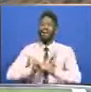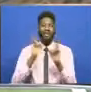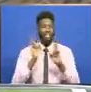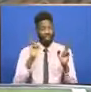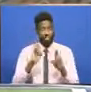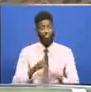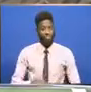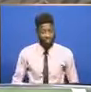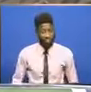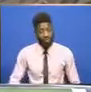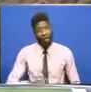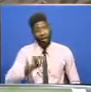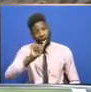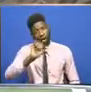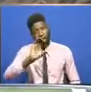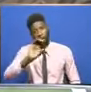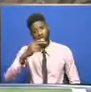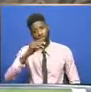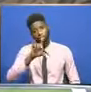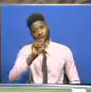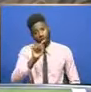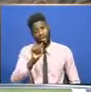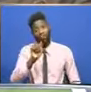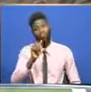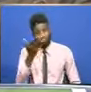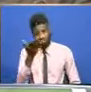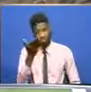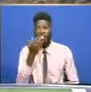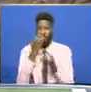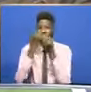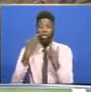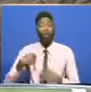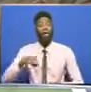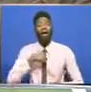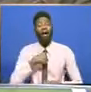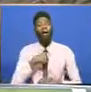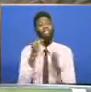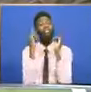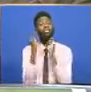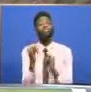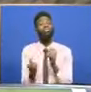Achola, if you can hear me, kindly bring us up to speed with the latest.